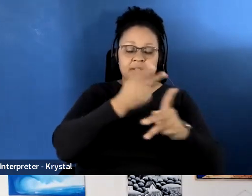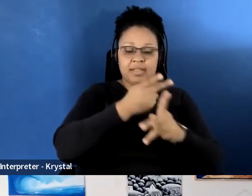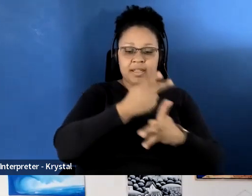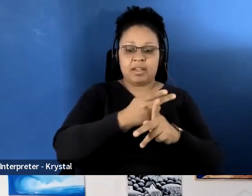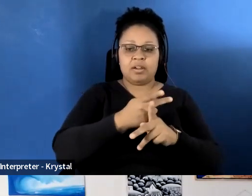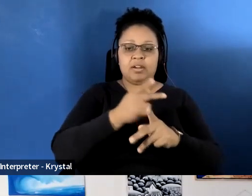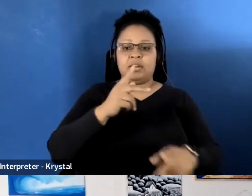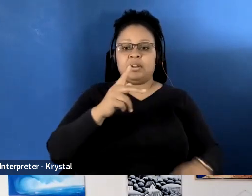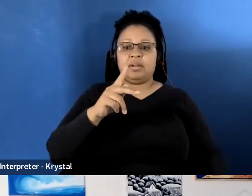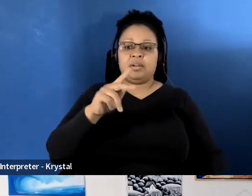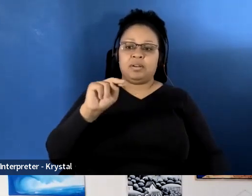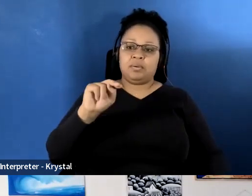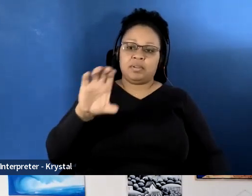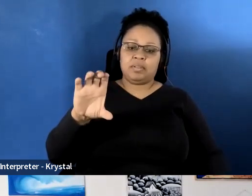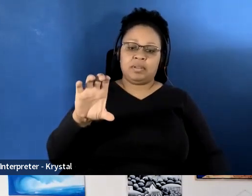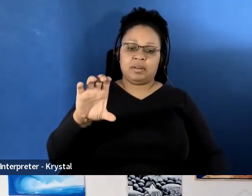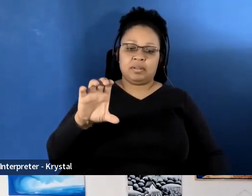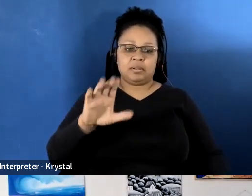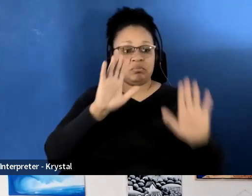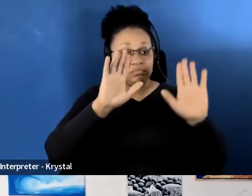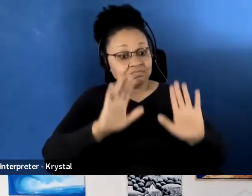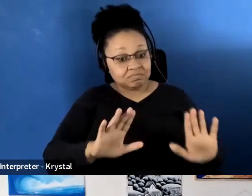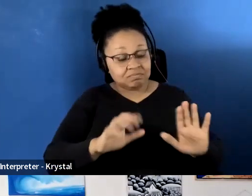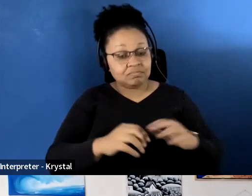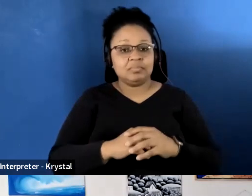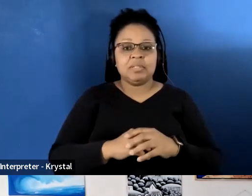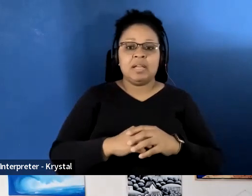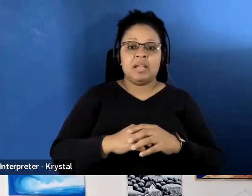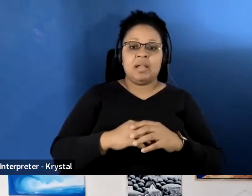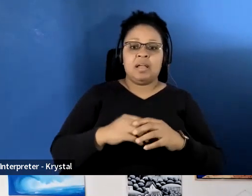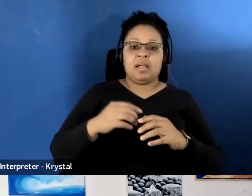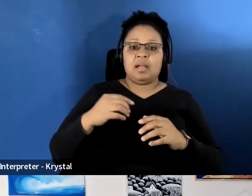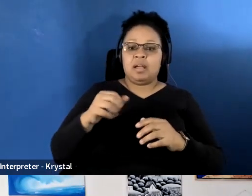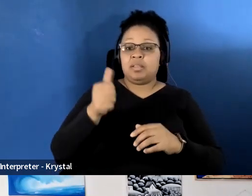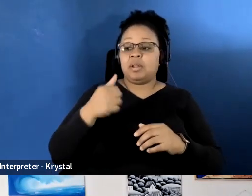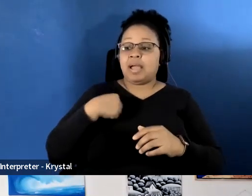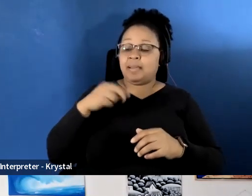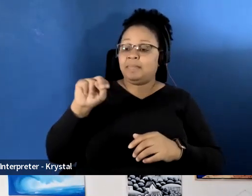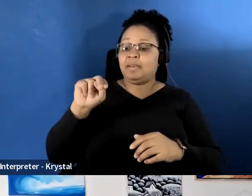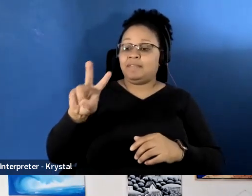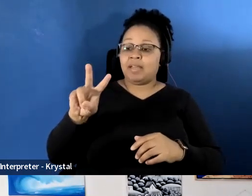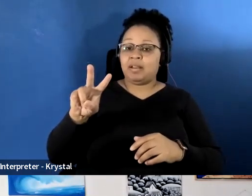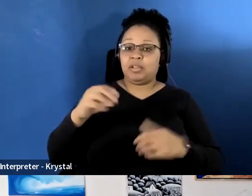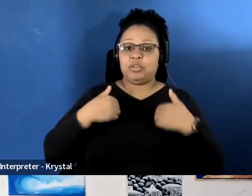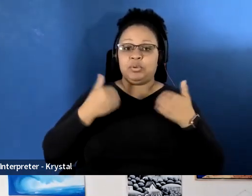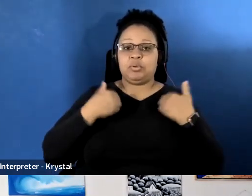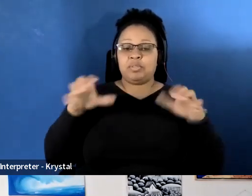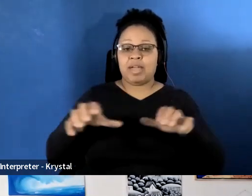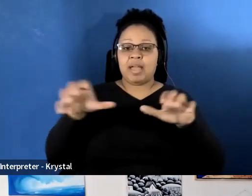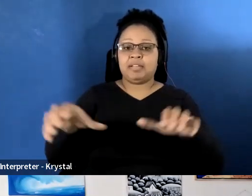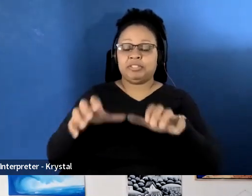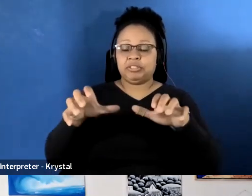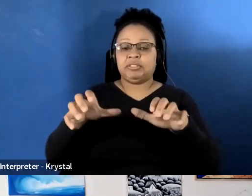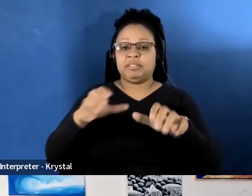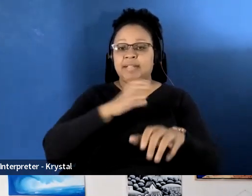I agree. And the next one is I'm with the Nevada Youth Action Council. supported by Nevada Silk.